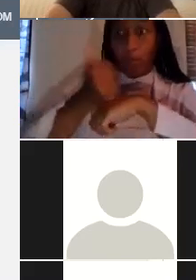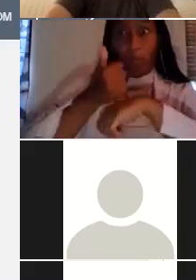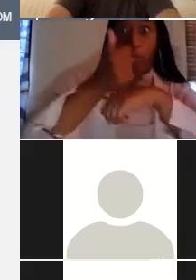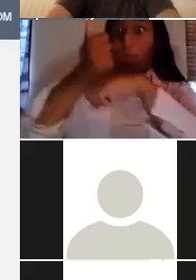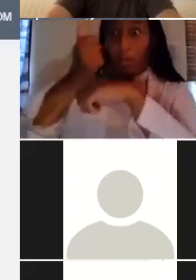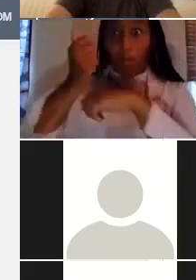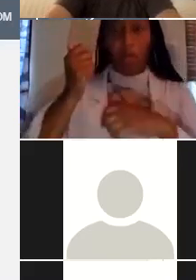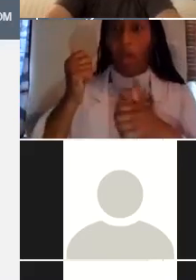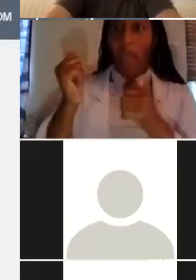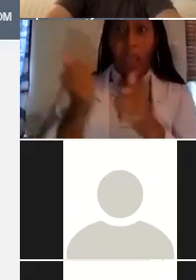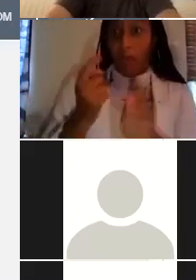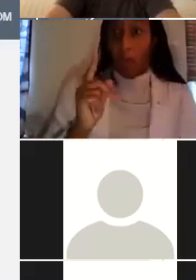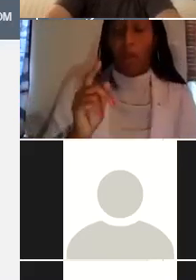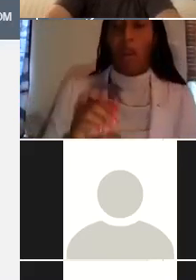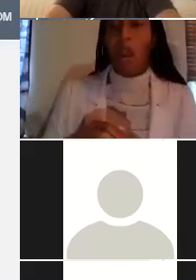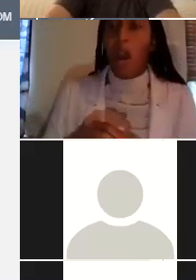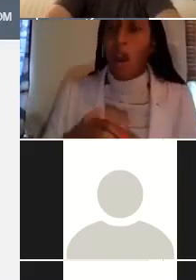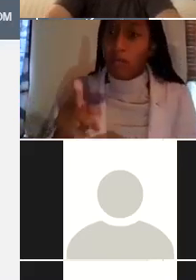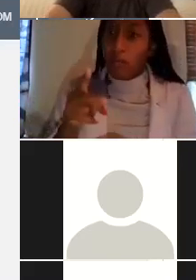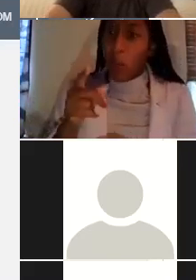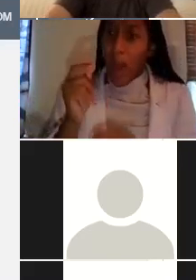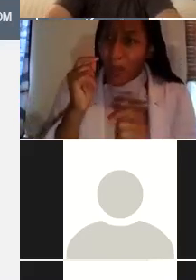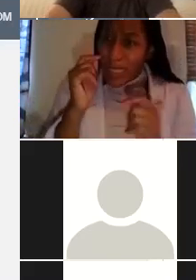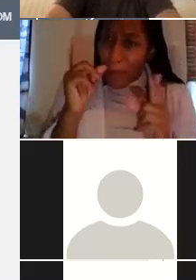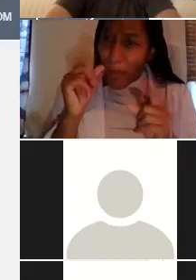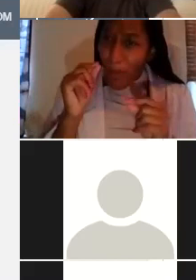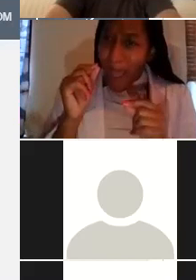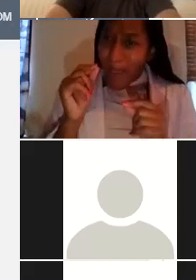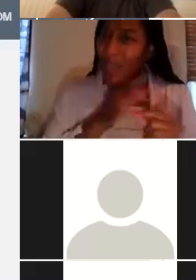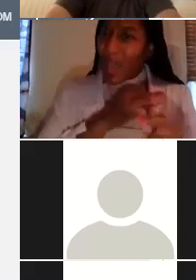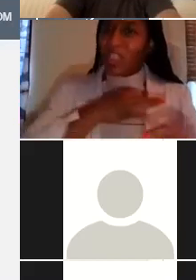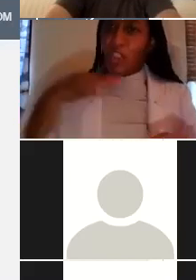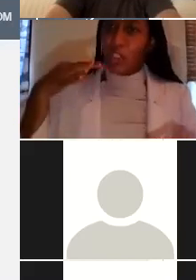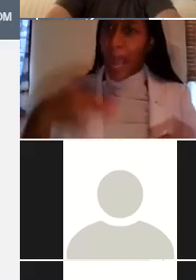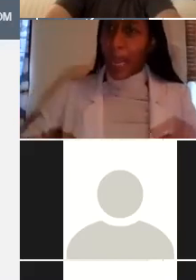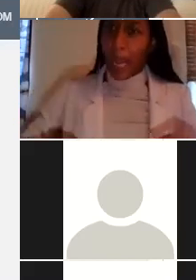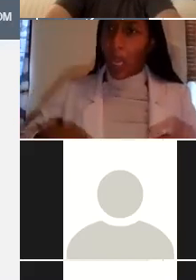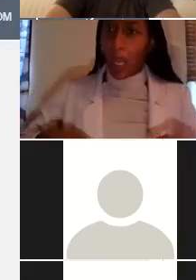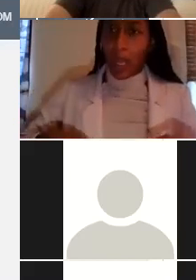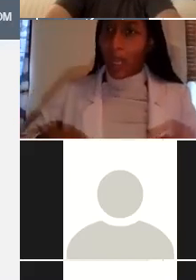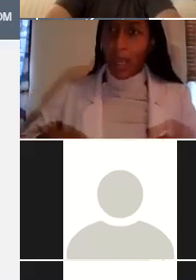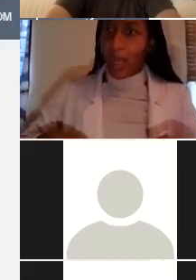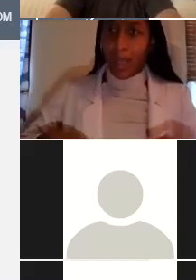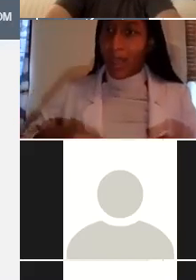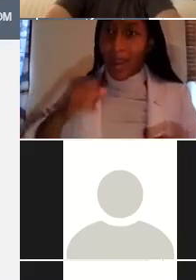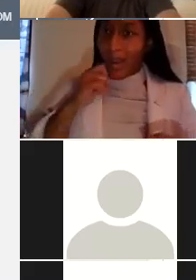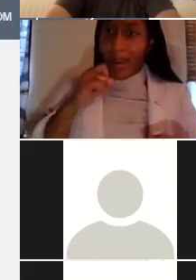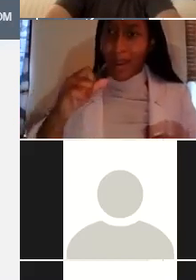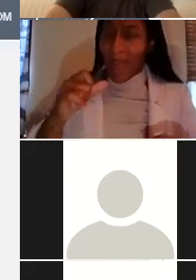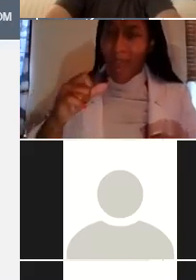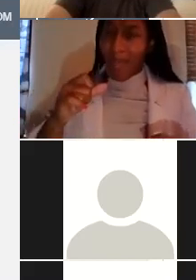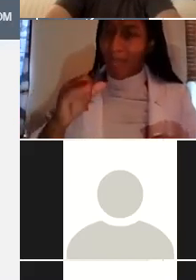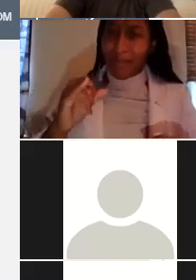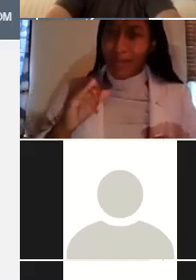like really interested to see where they were was China, but they have such a large